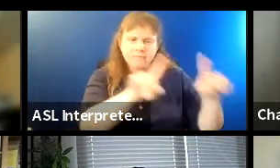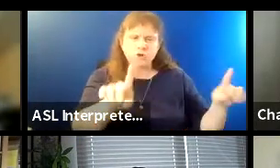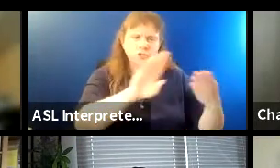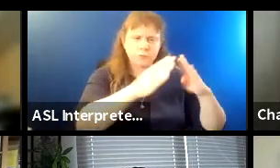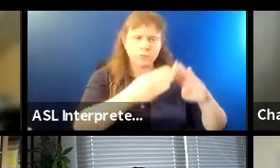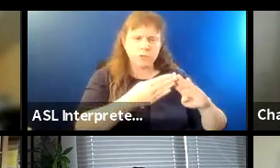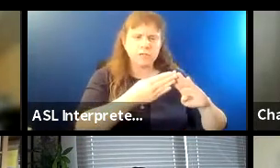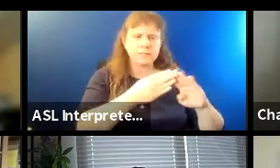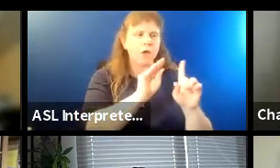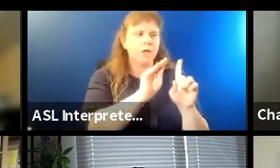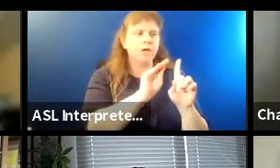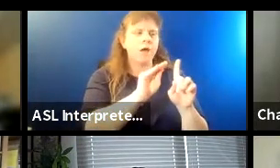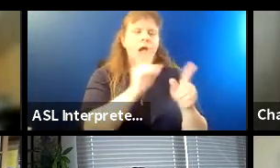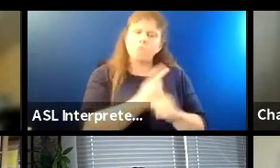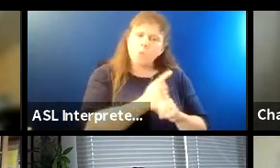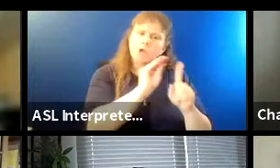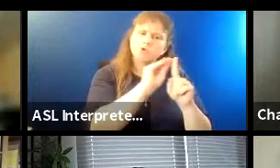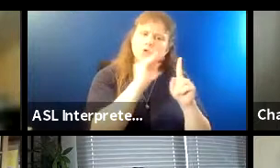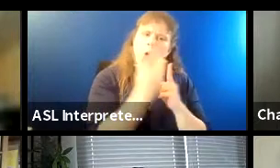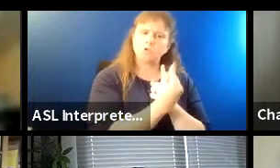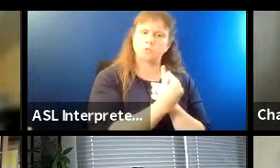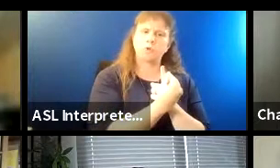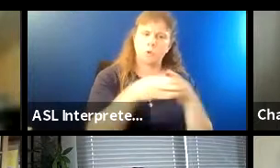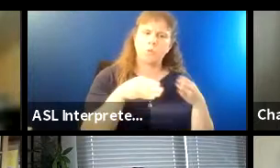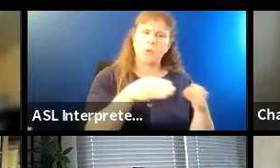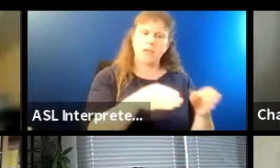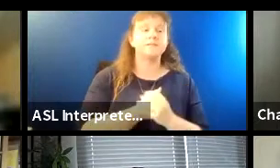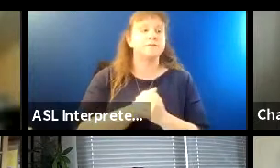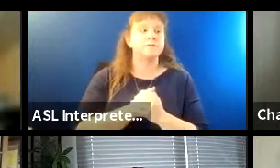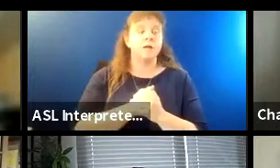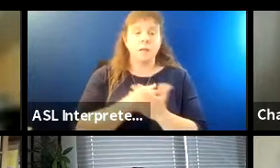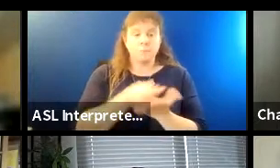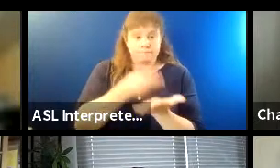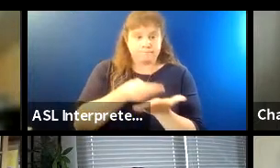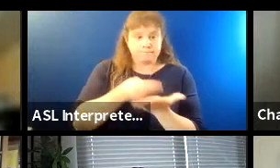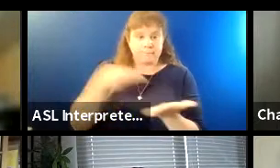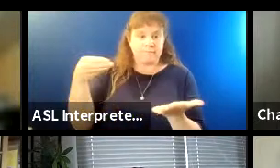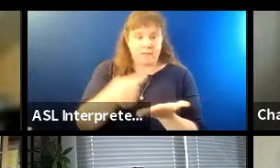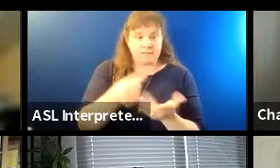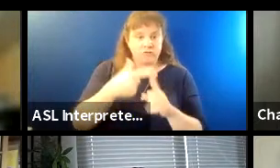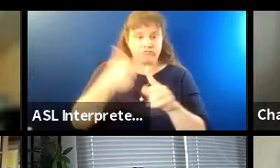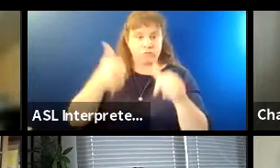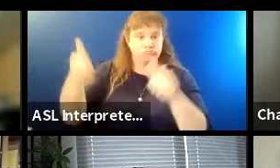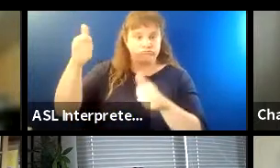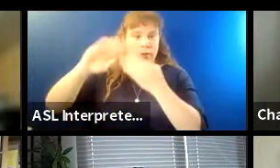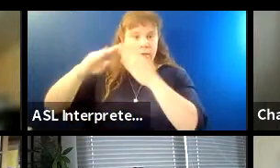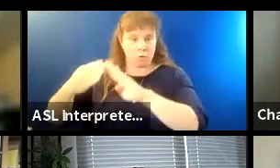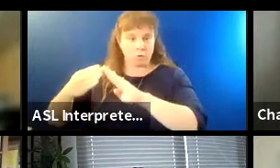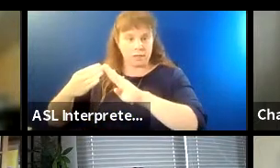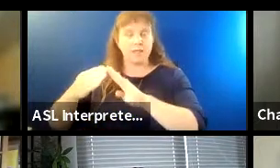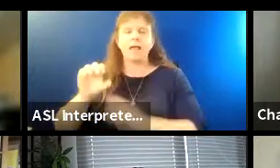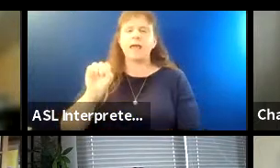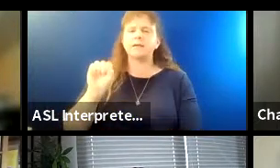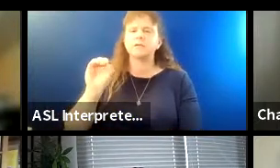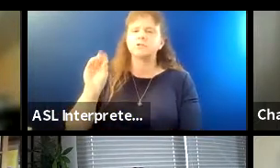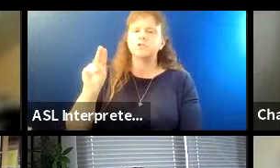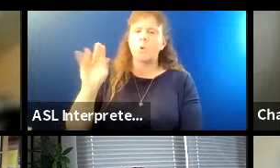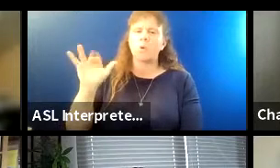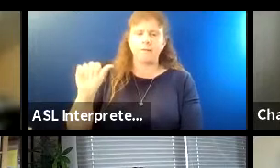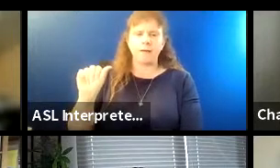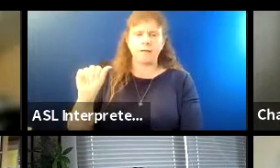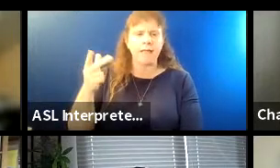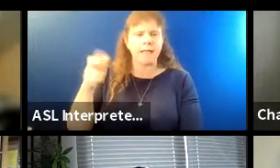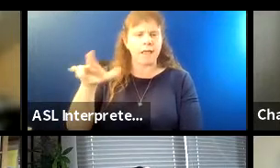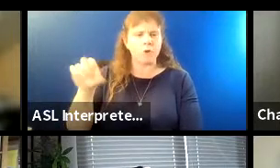ways. Funding from the philanthropic community and state sources, which Sonia Harris described so well